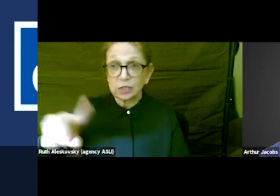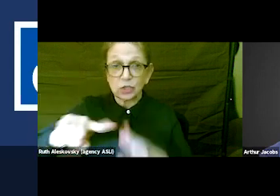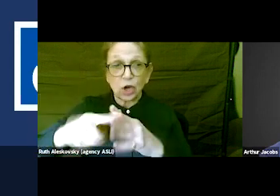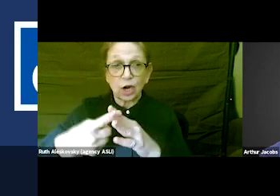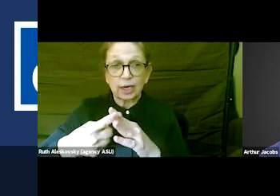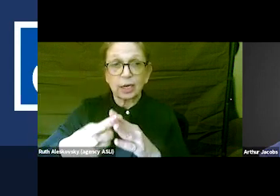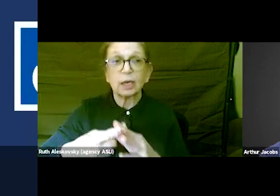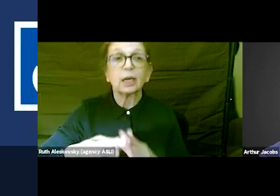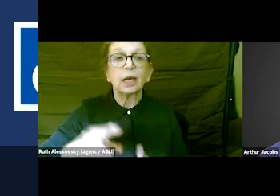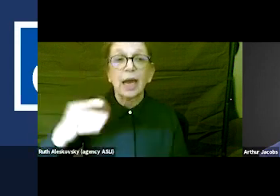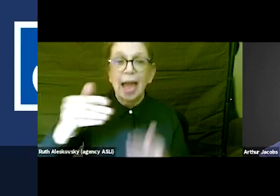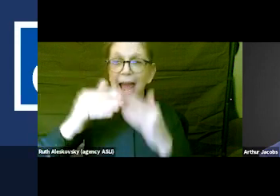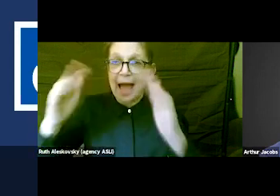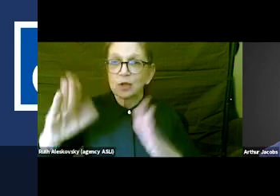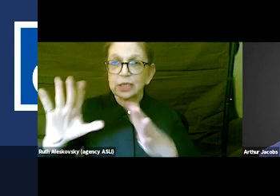the pandemic hit.